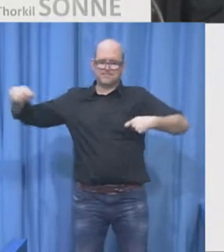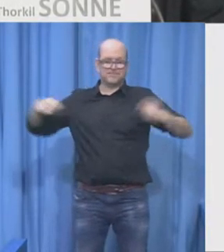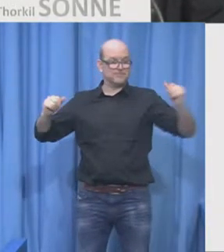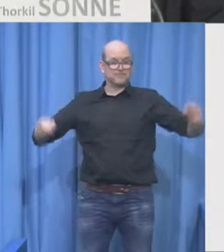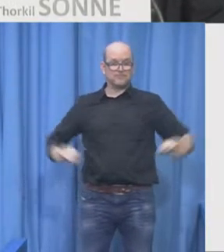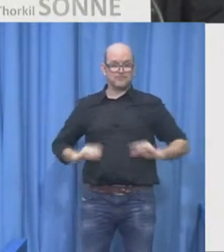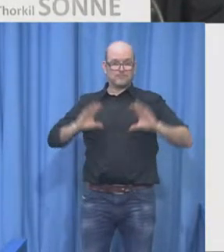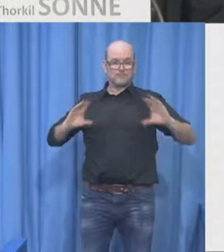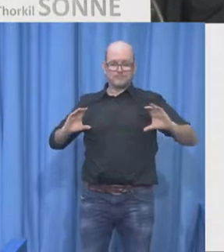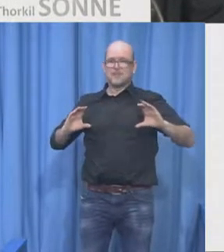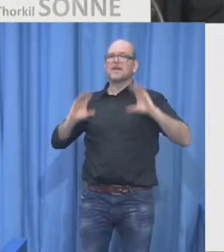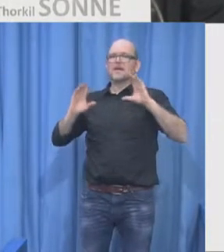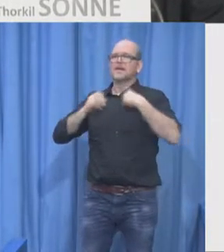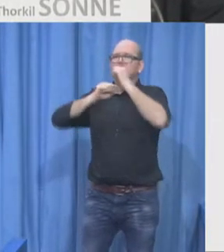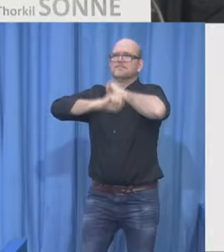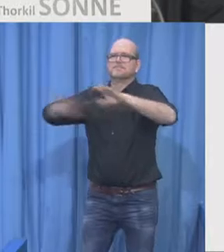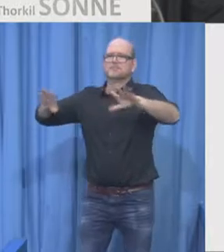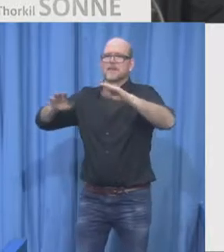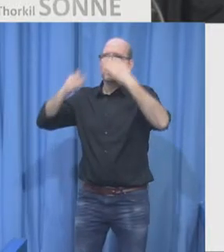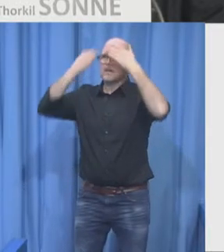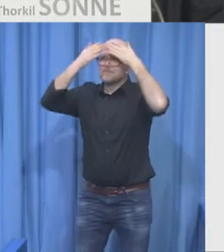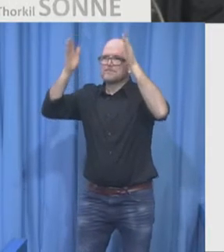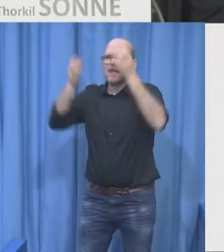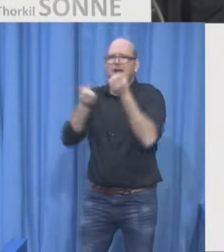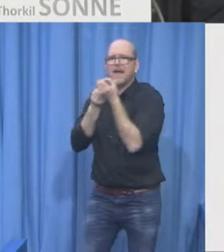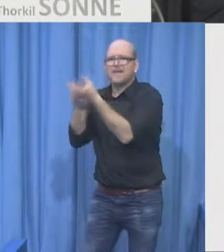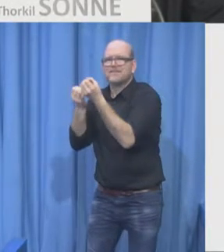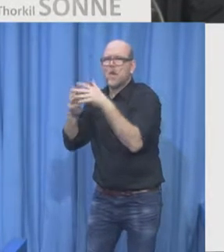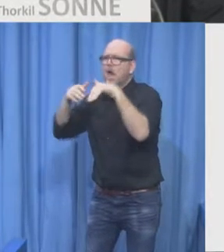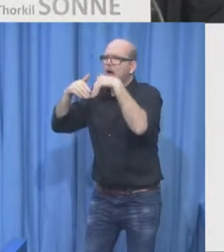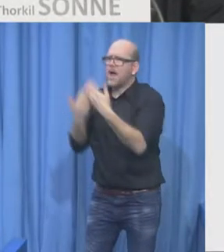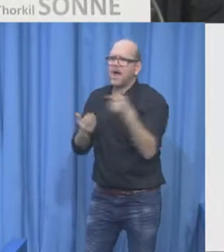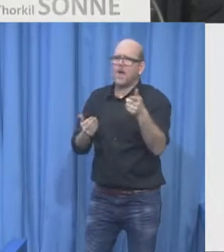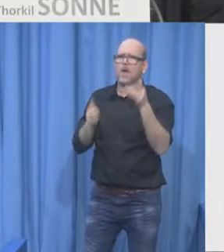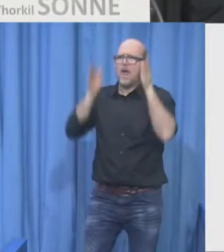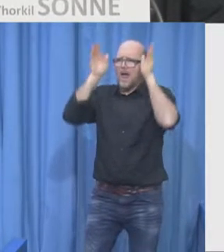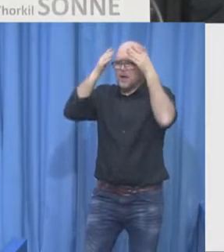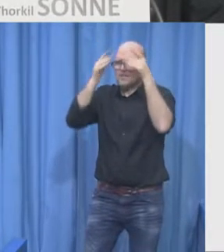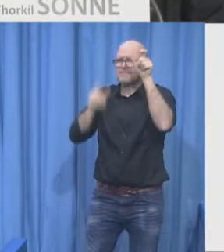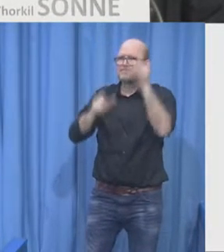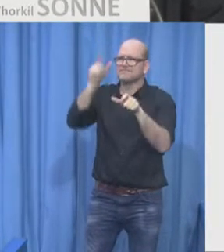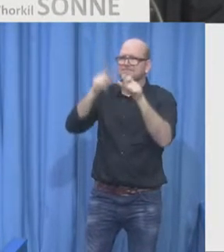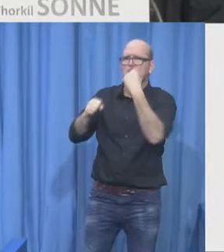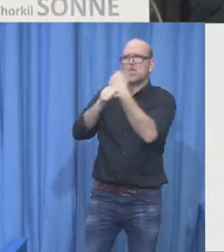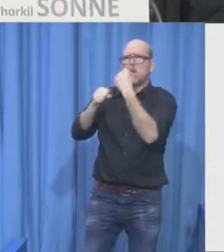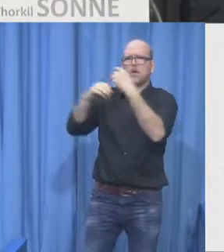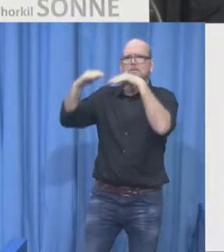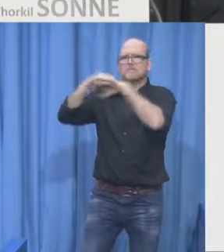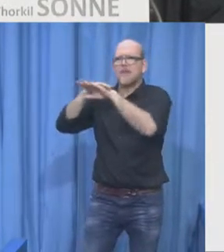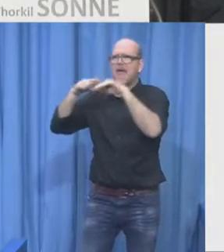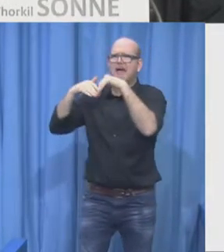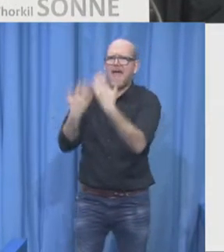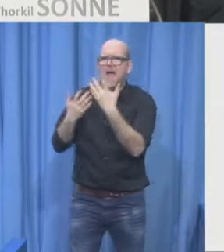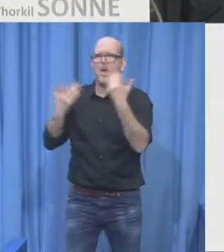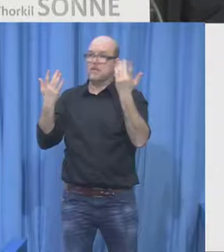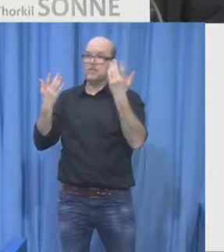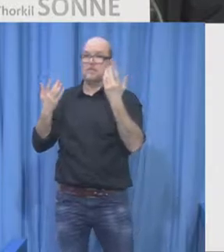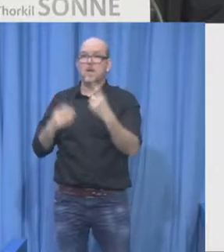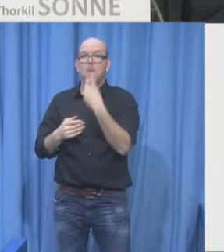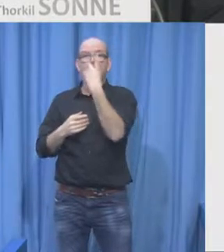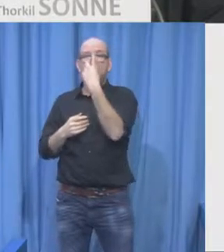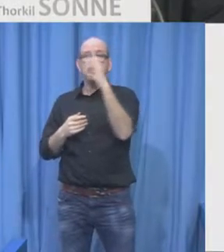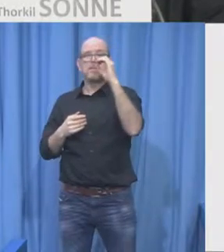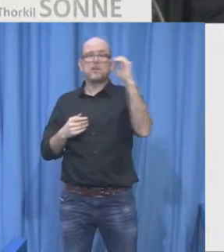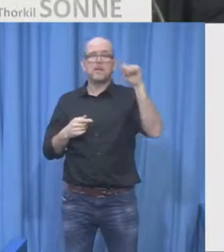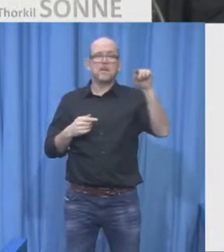autistic people. It's a big goal for a Dane with living in a 5.6 million